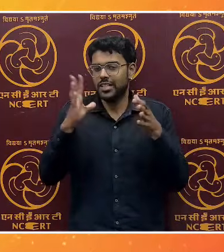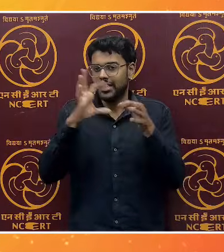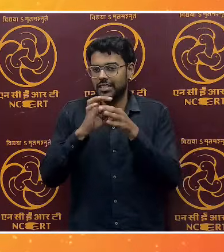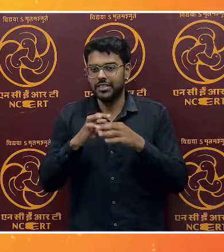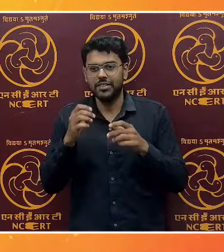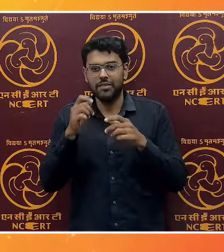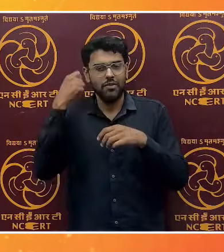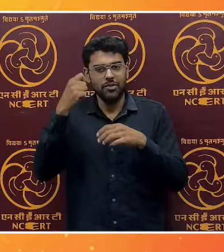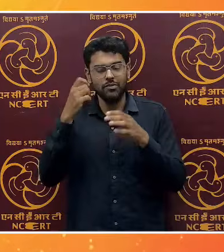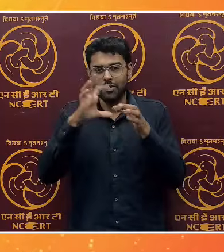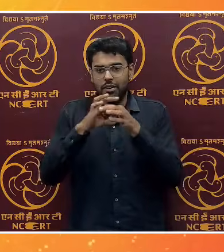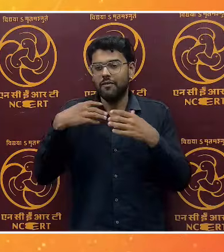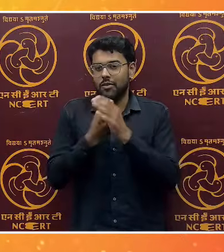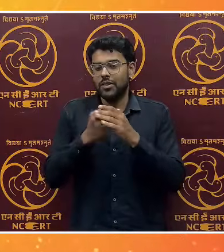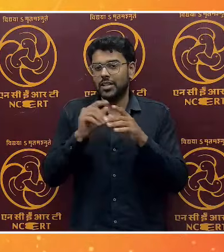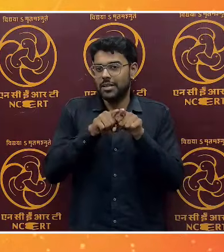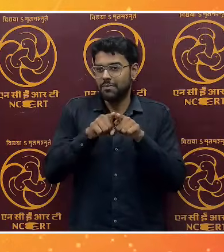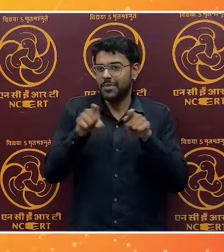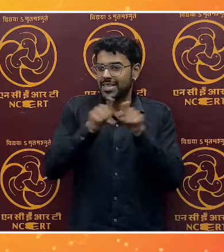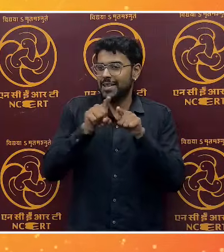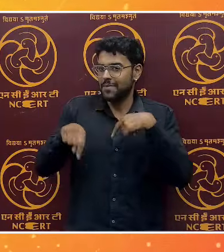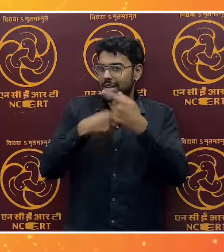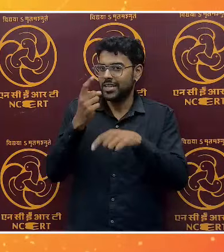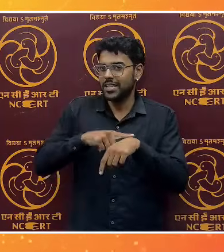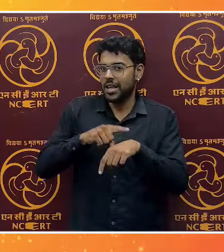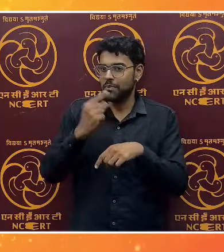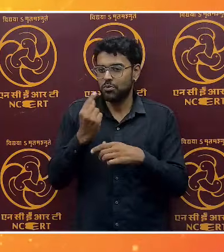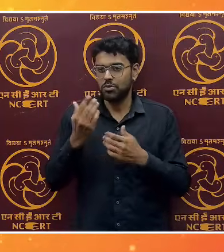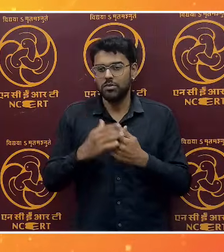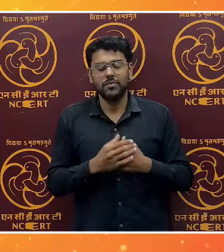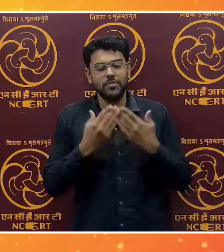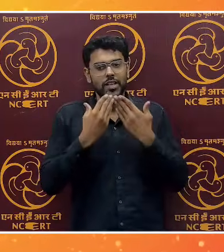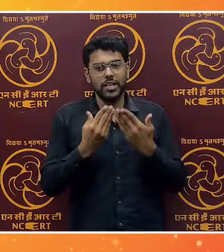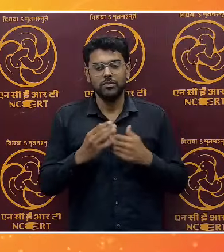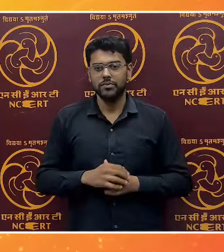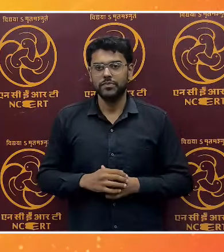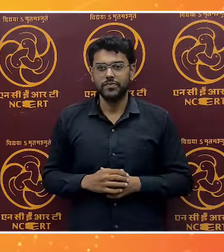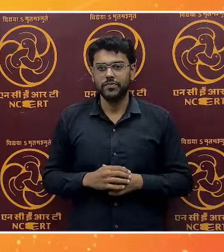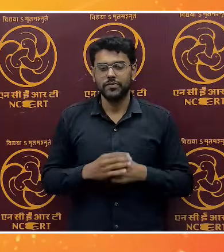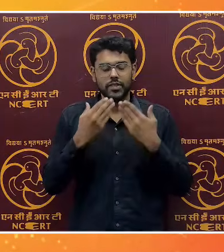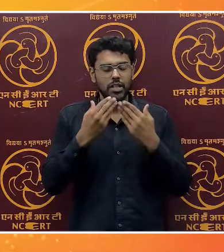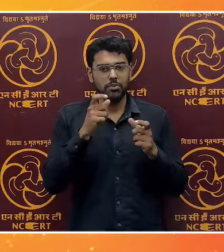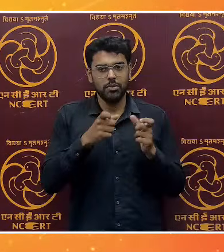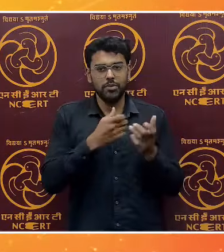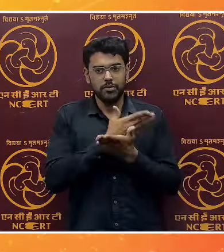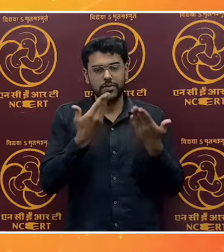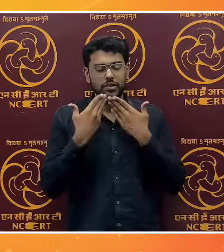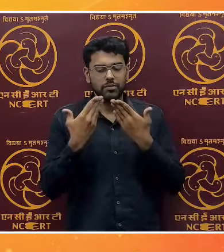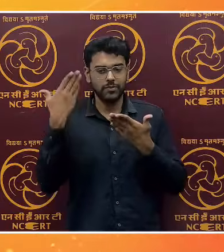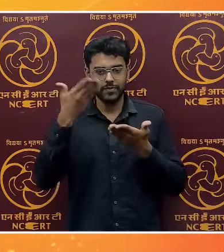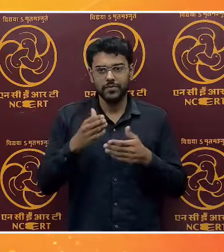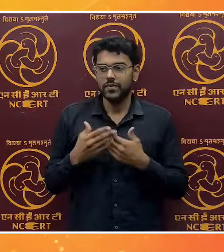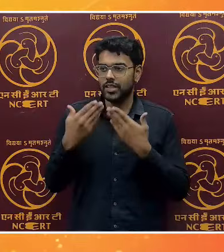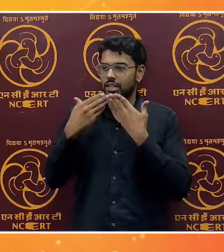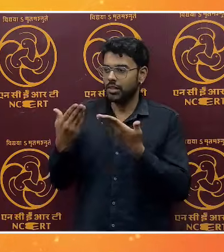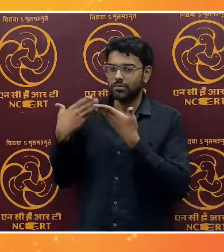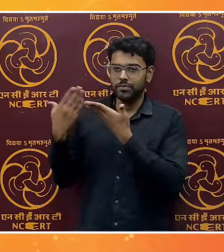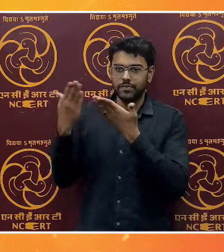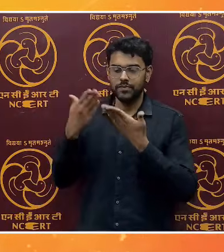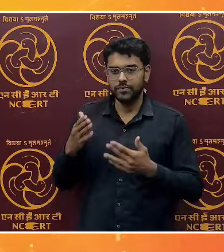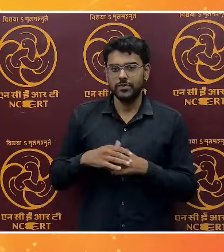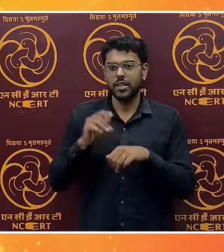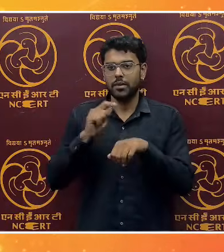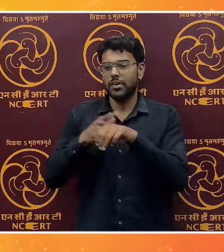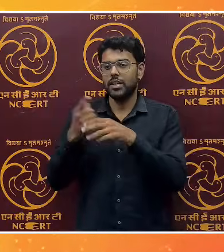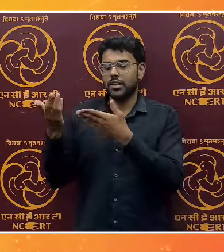and then probably we can give the example of the same the next time. So ma'am, thank you so much. Thank you so much, Ritu, for your inviting time. me. Pleasure is ours, ma'am. Thank you for your time